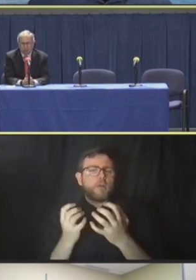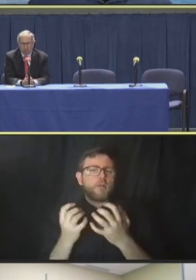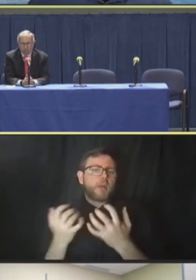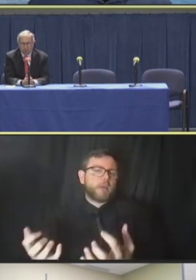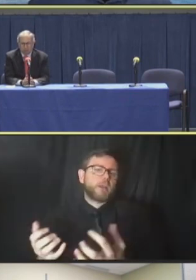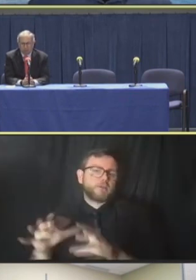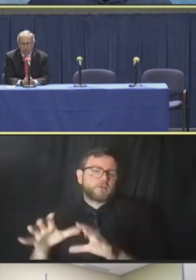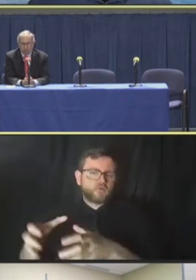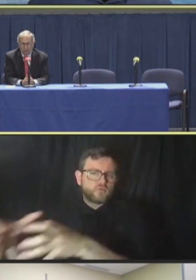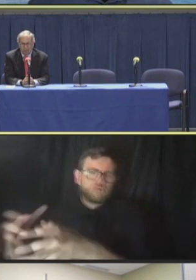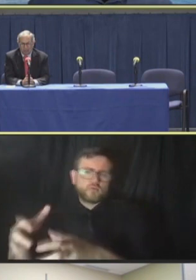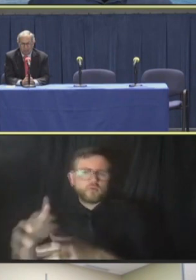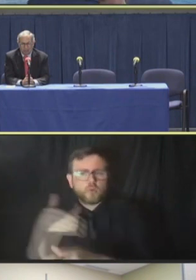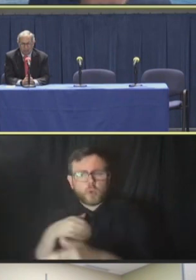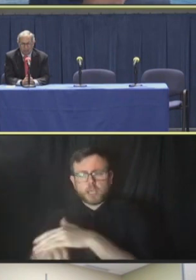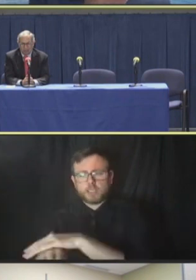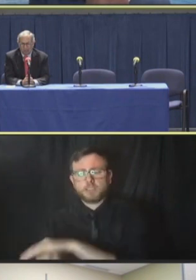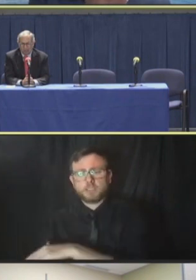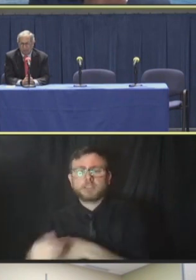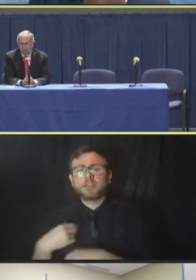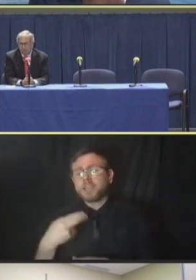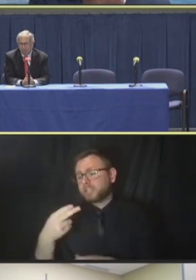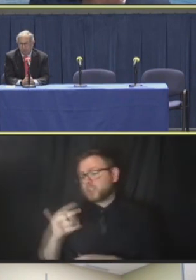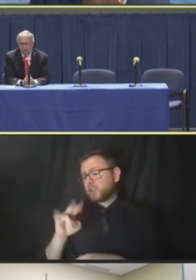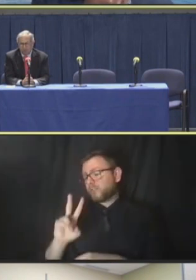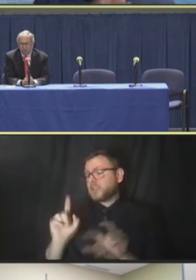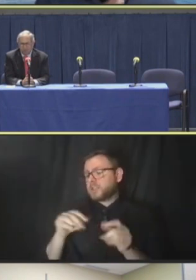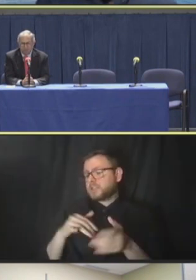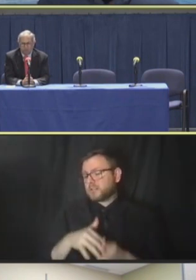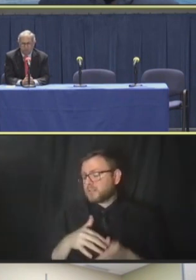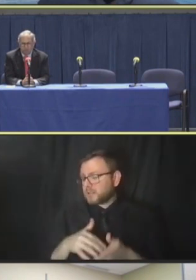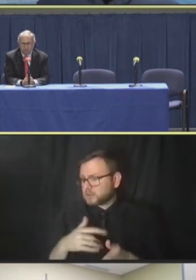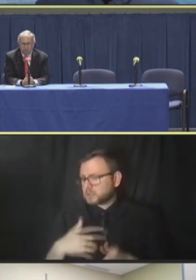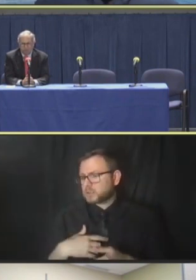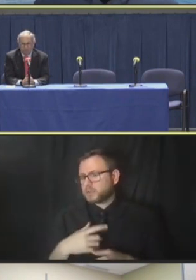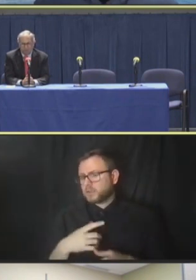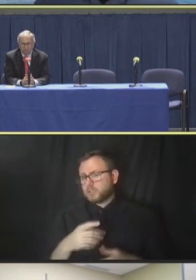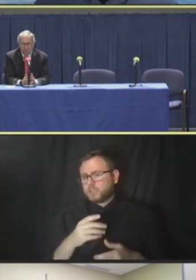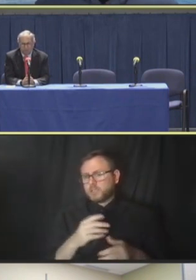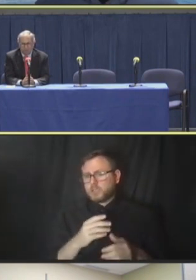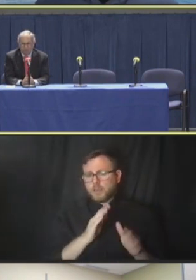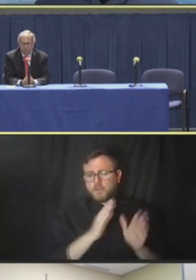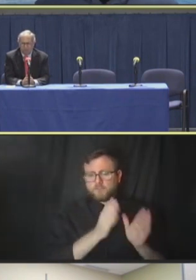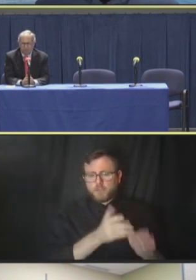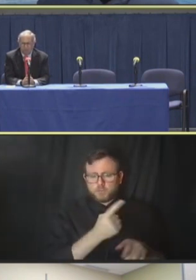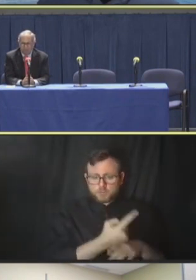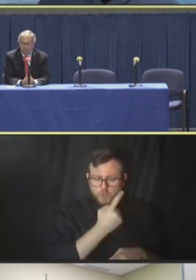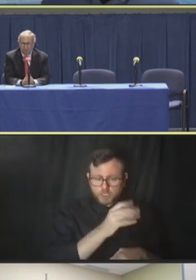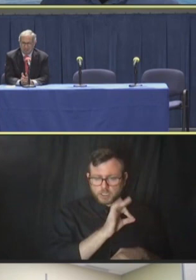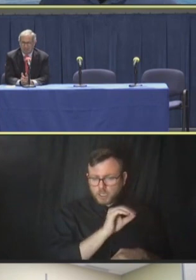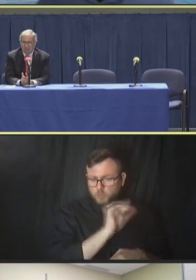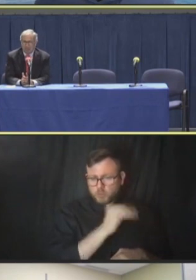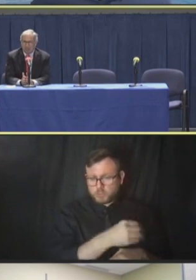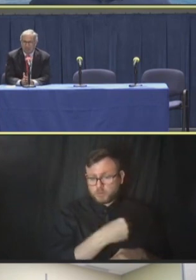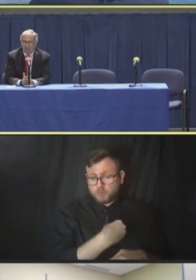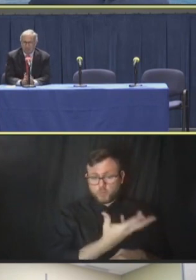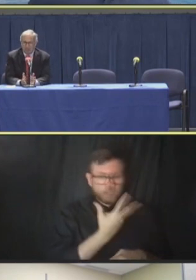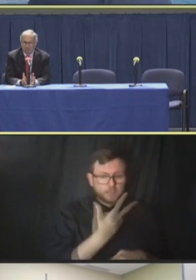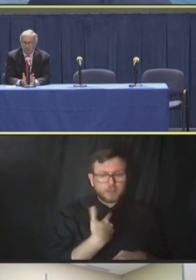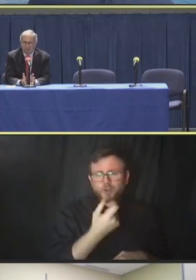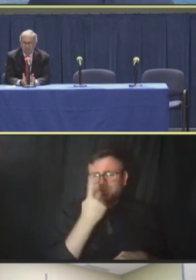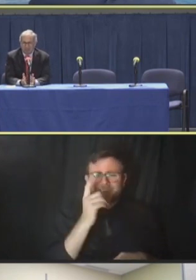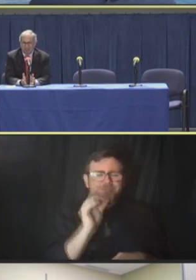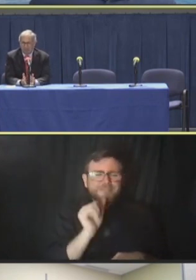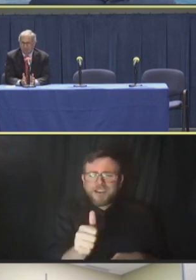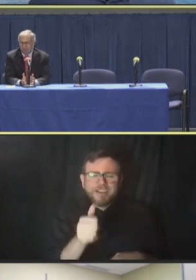that are, look at many HIV vaccine studies in which, phase 1, 90% of participants are white, yet that's not the population most